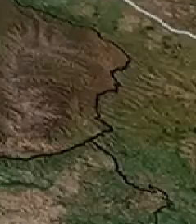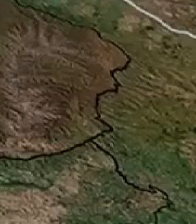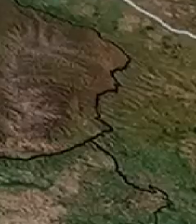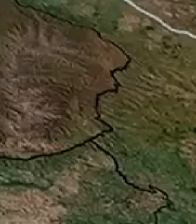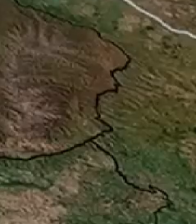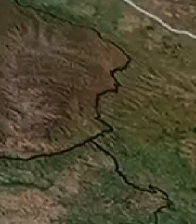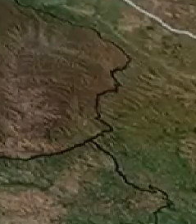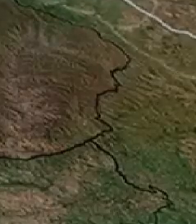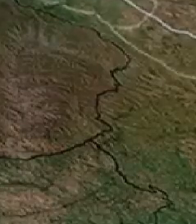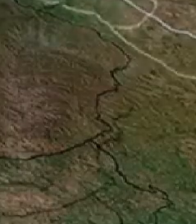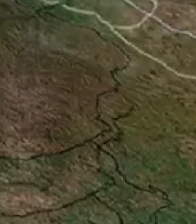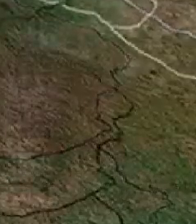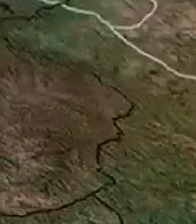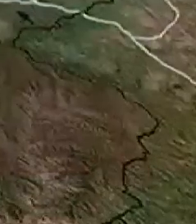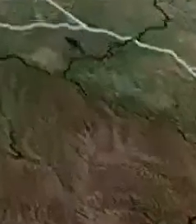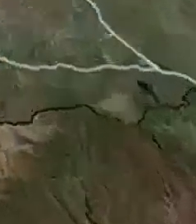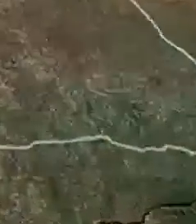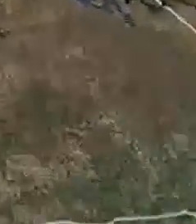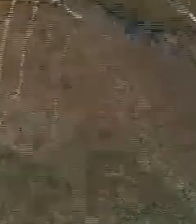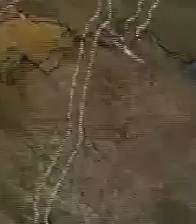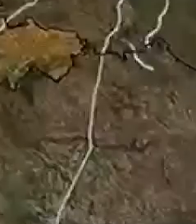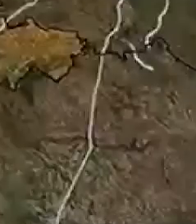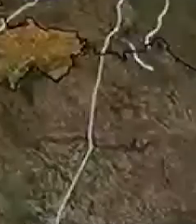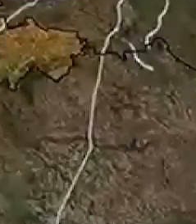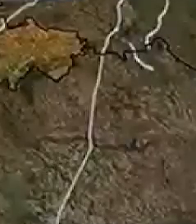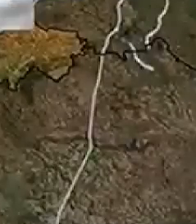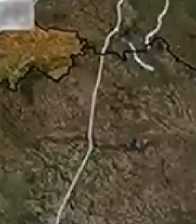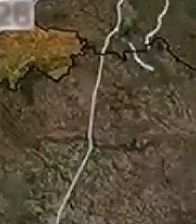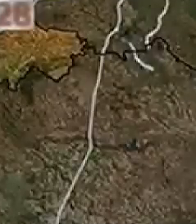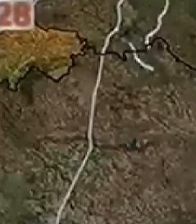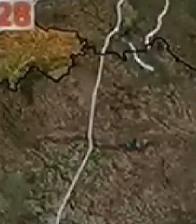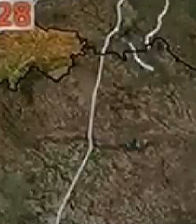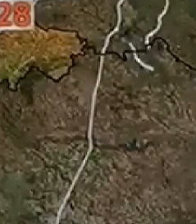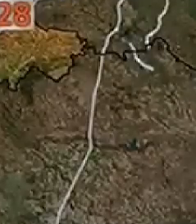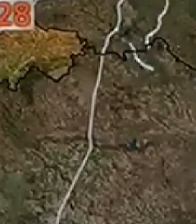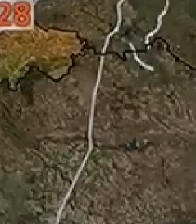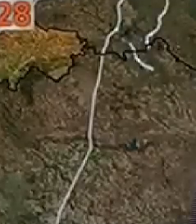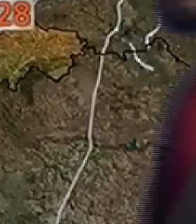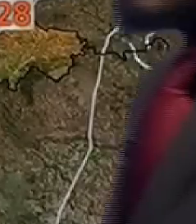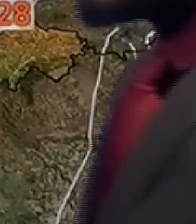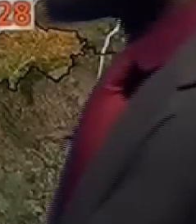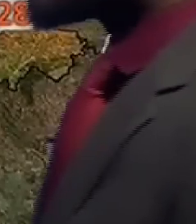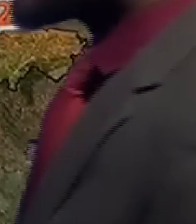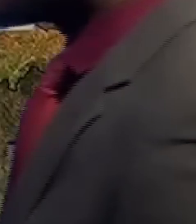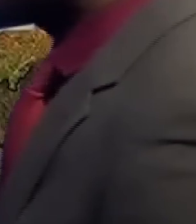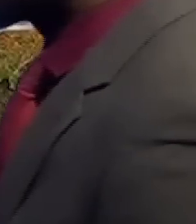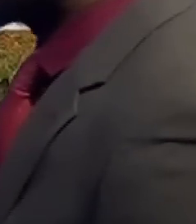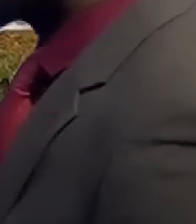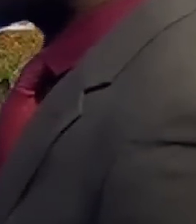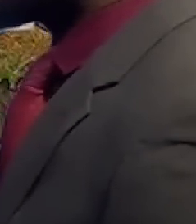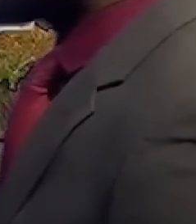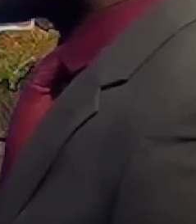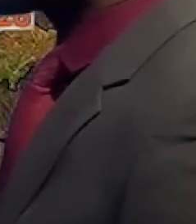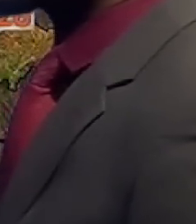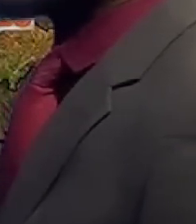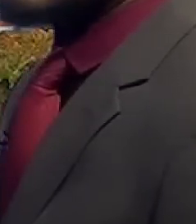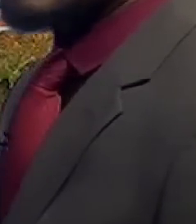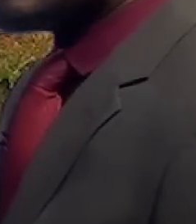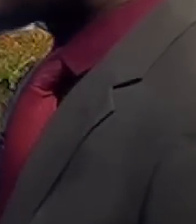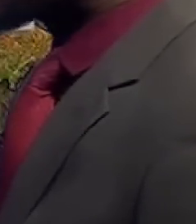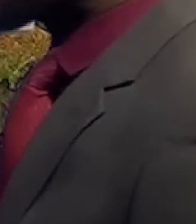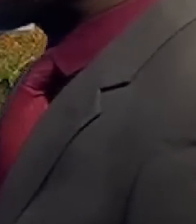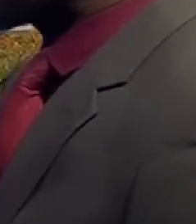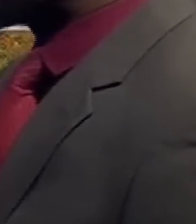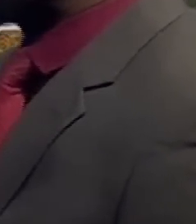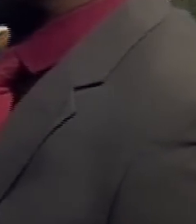kala fela ho robong fitla ho mashome a mabedi a mtse e tshiletseng ka ofela ho ya re bala ka thaka ro Northwest le teng o hlakile hore setse shebile ka